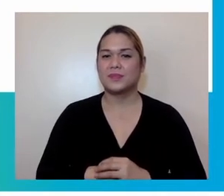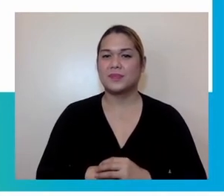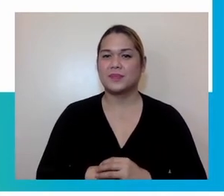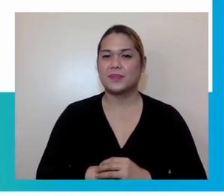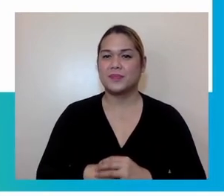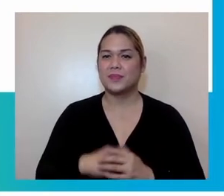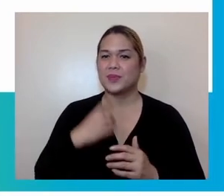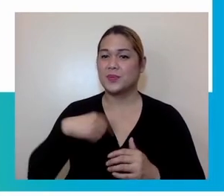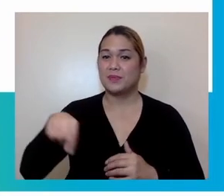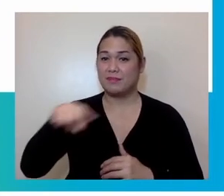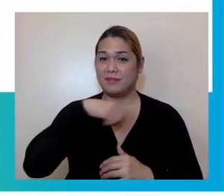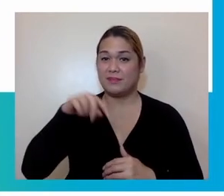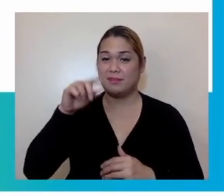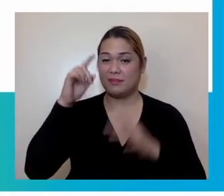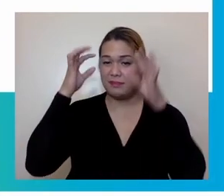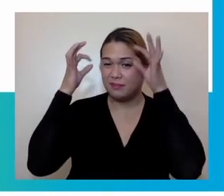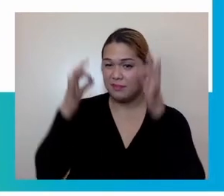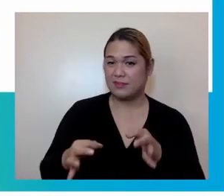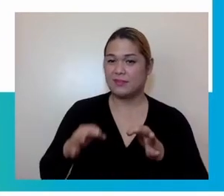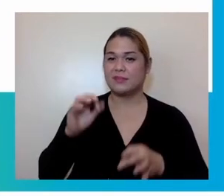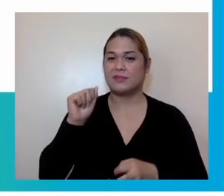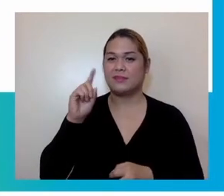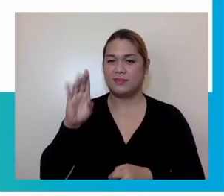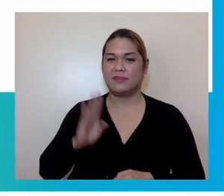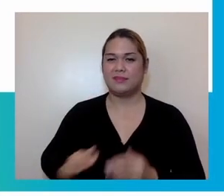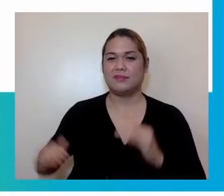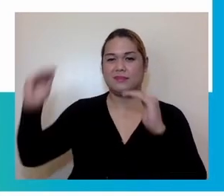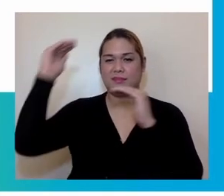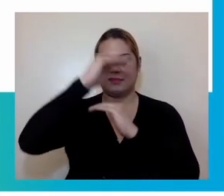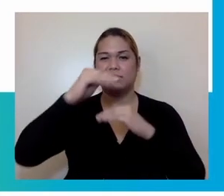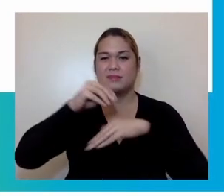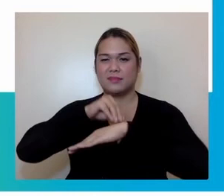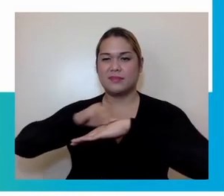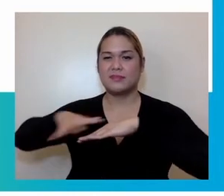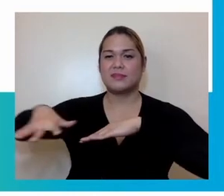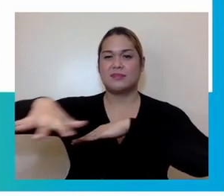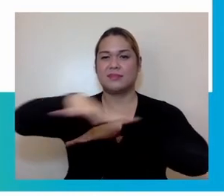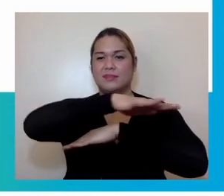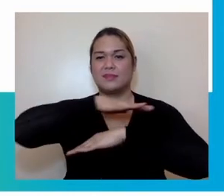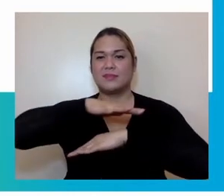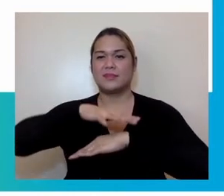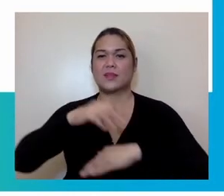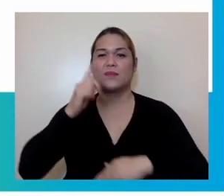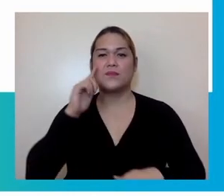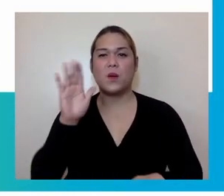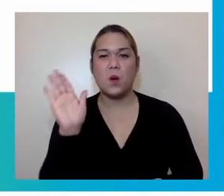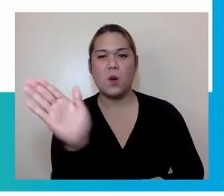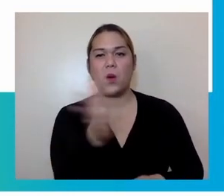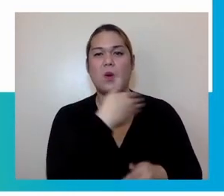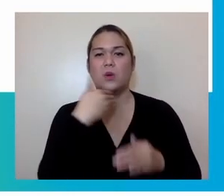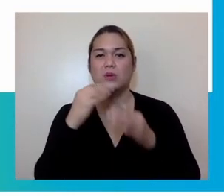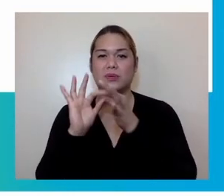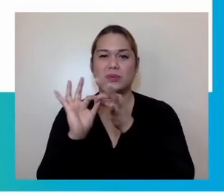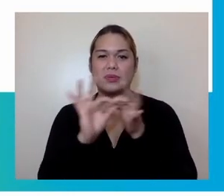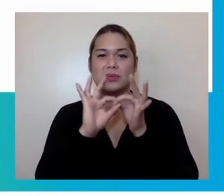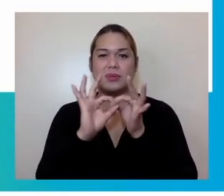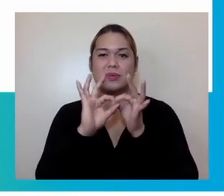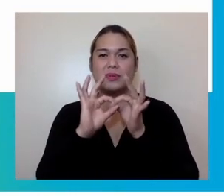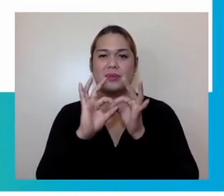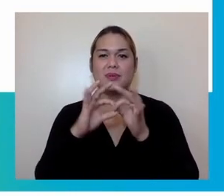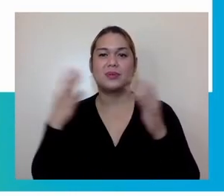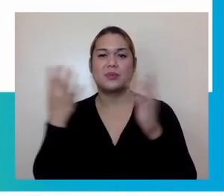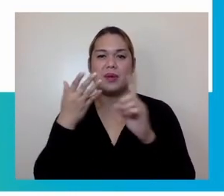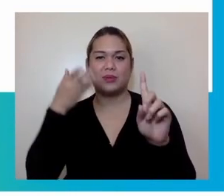implications on our decarbonization agenda. Therefore, misguided solutions to the climate, waste,